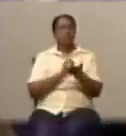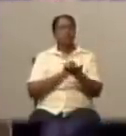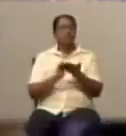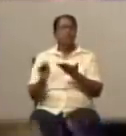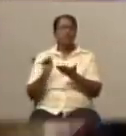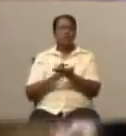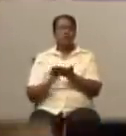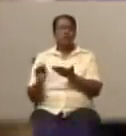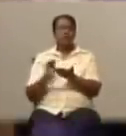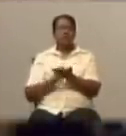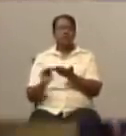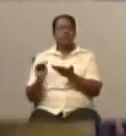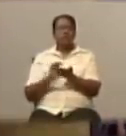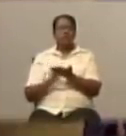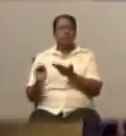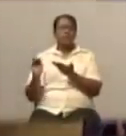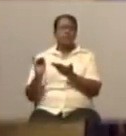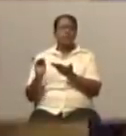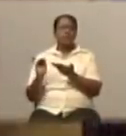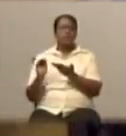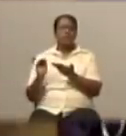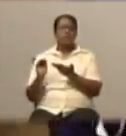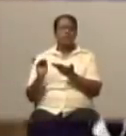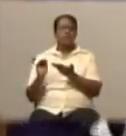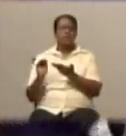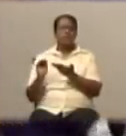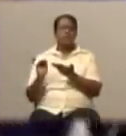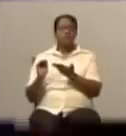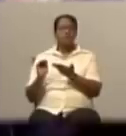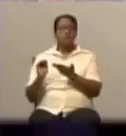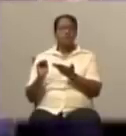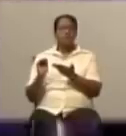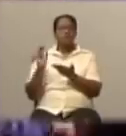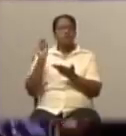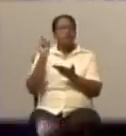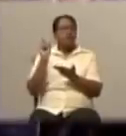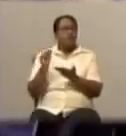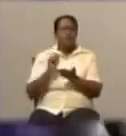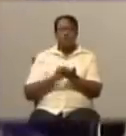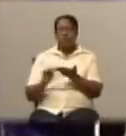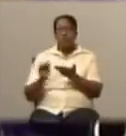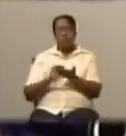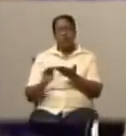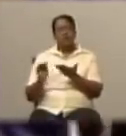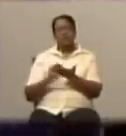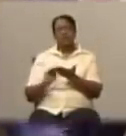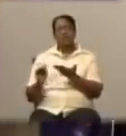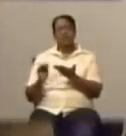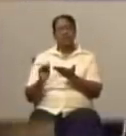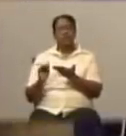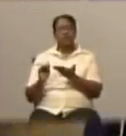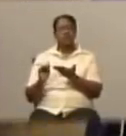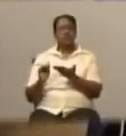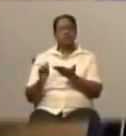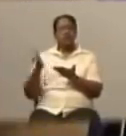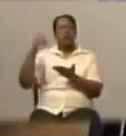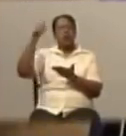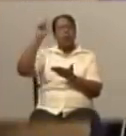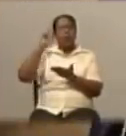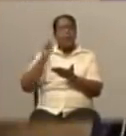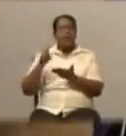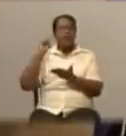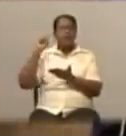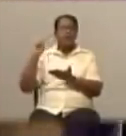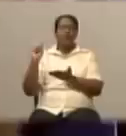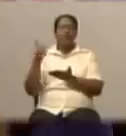to prioritize God in our life. No excuse. Unfortunately,